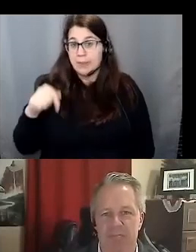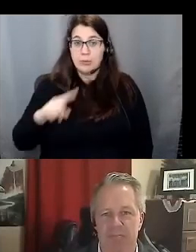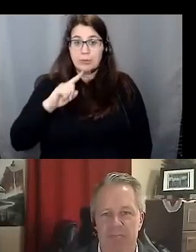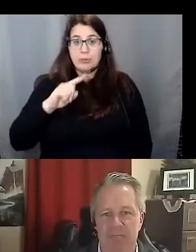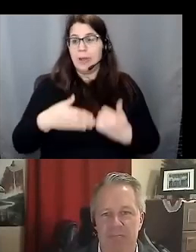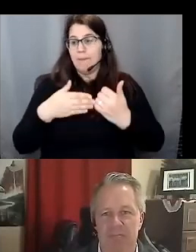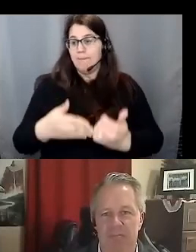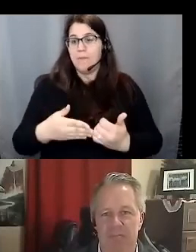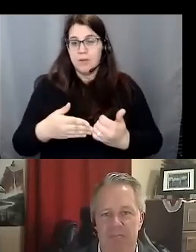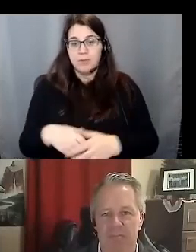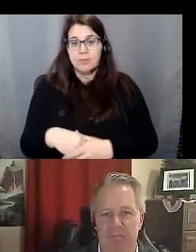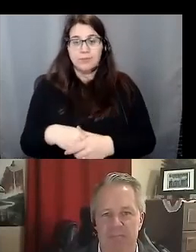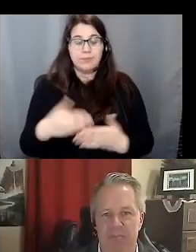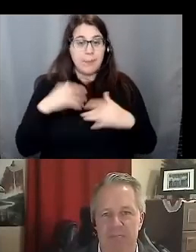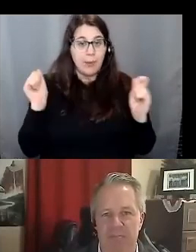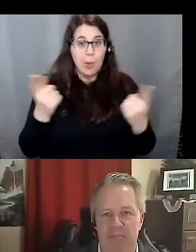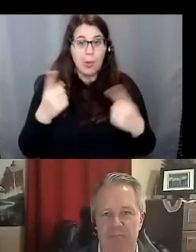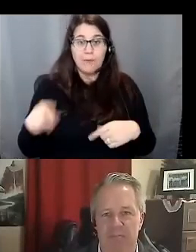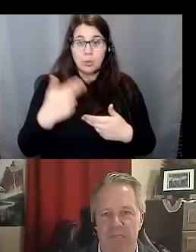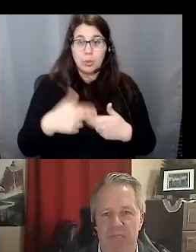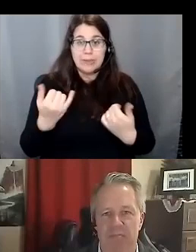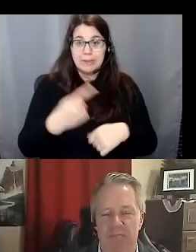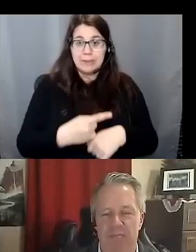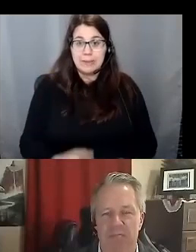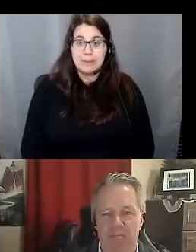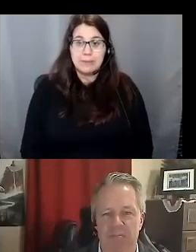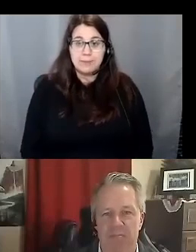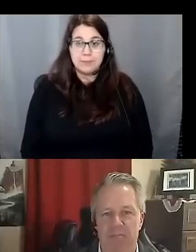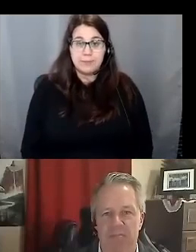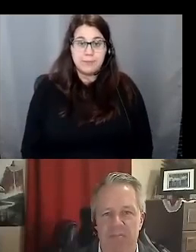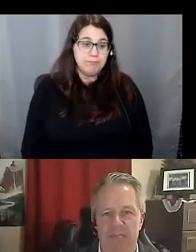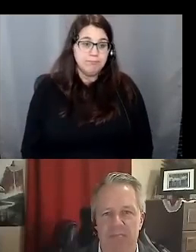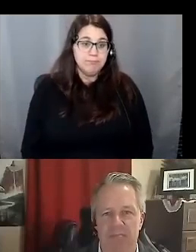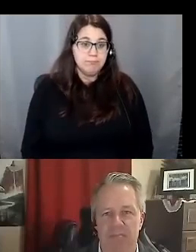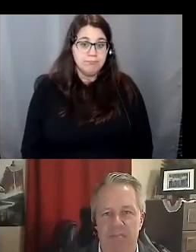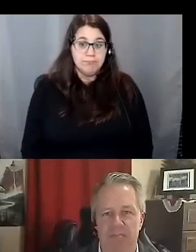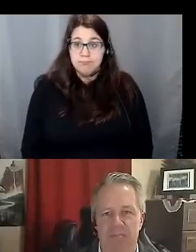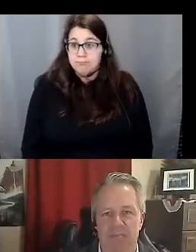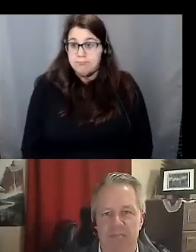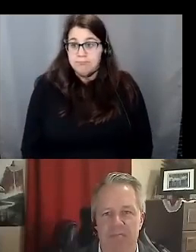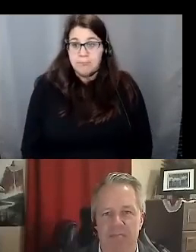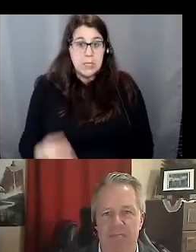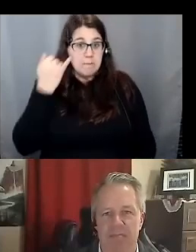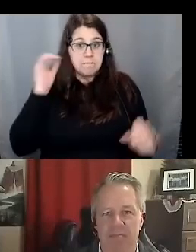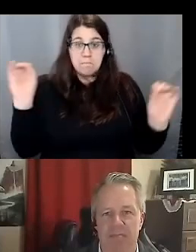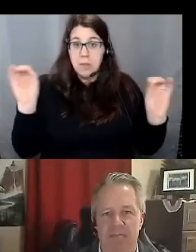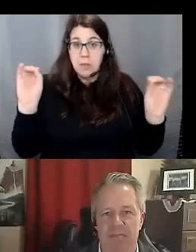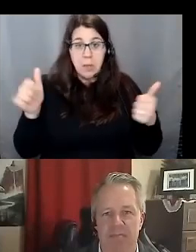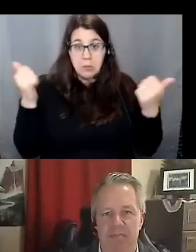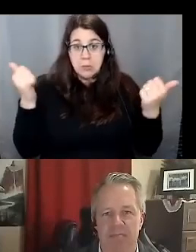helpful. We're glad that all of you have joined us today. And if there's nothing else, everybody have a